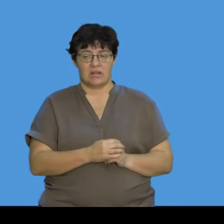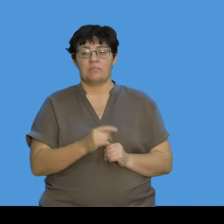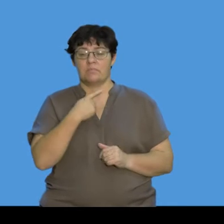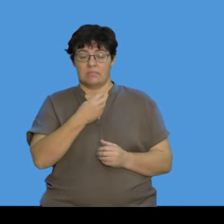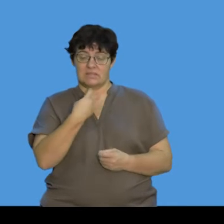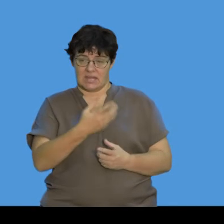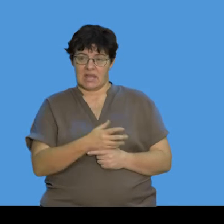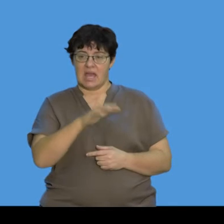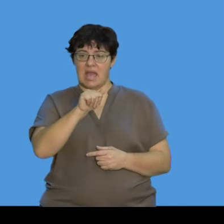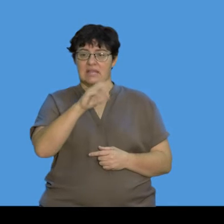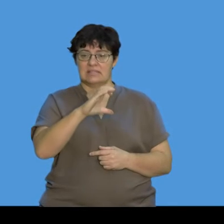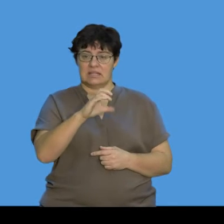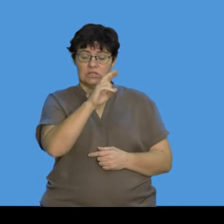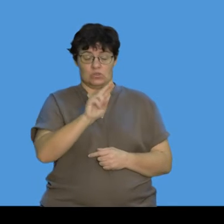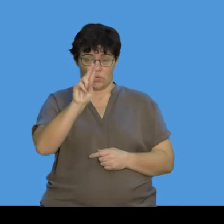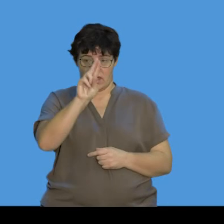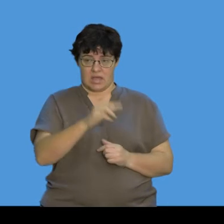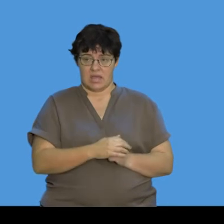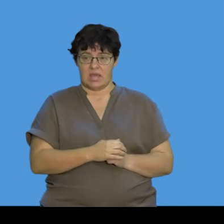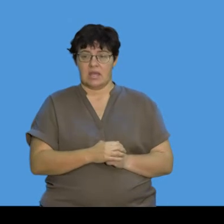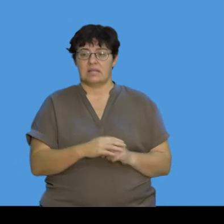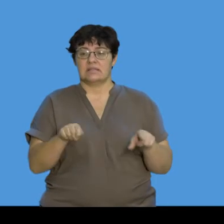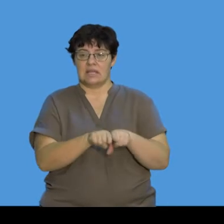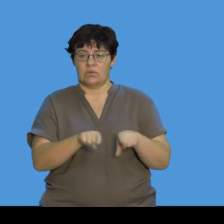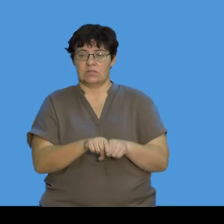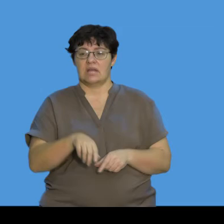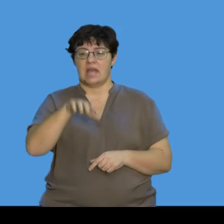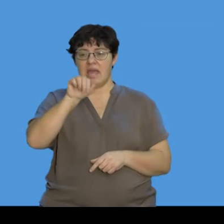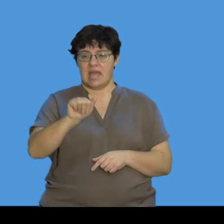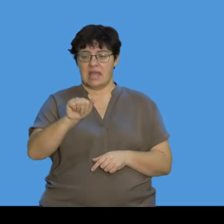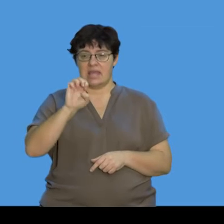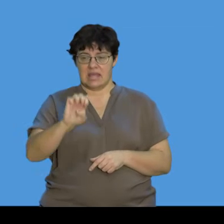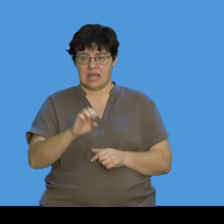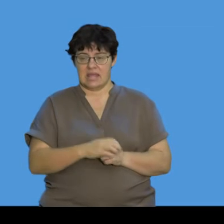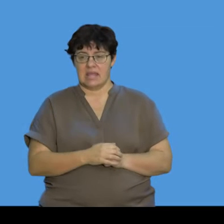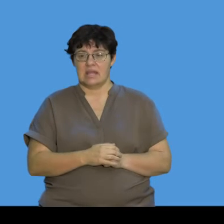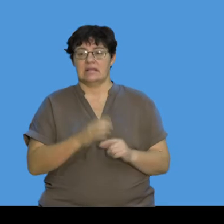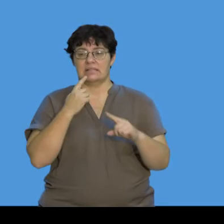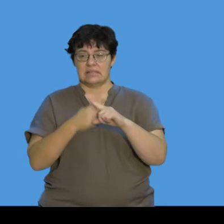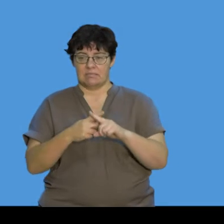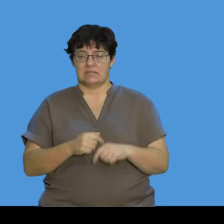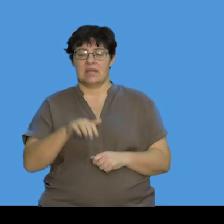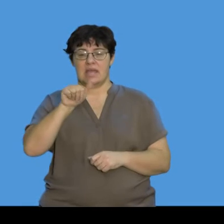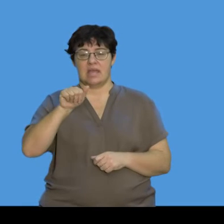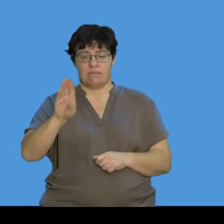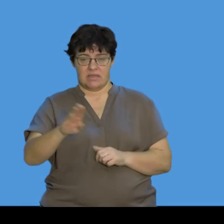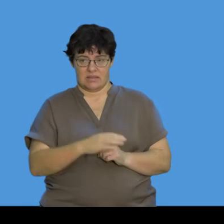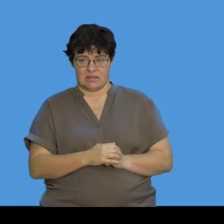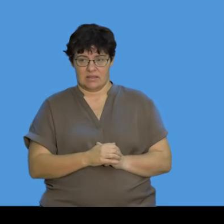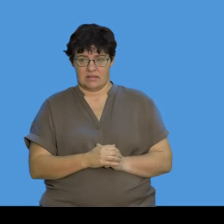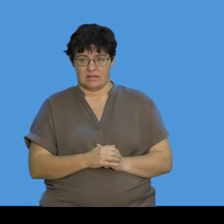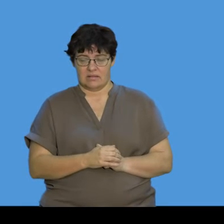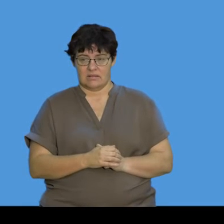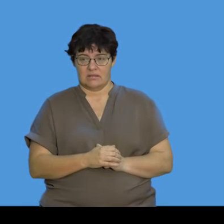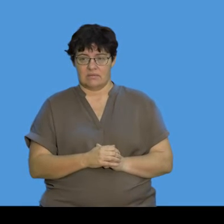this, it will then give me AC squared is equals to AE multiplied by